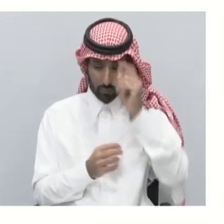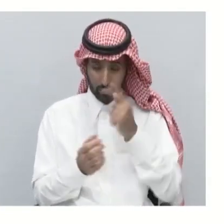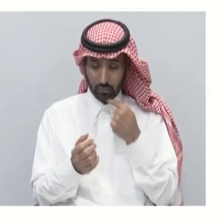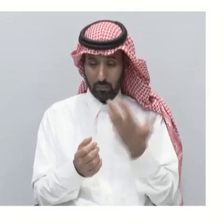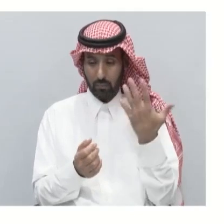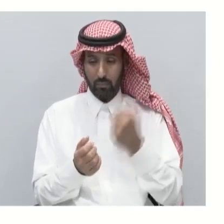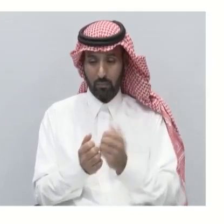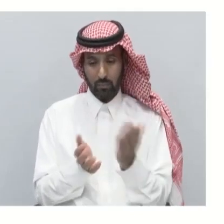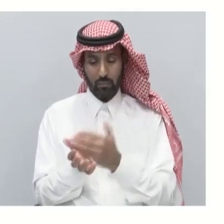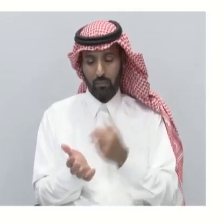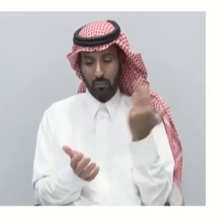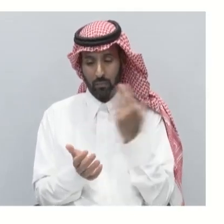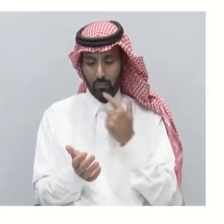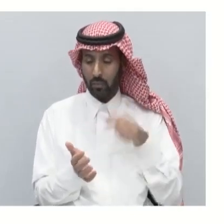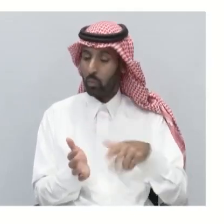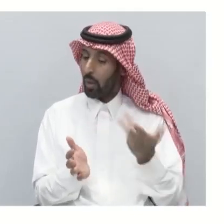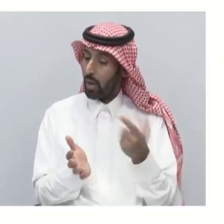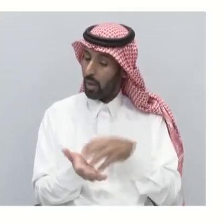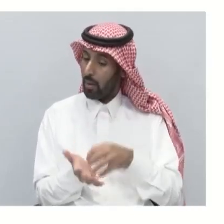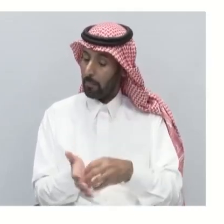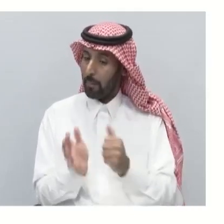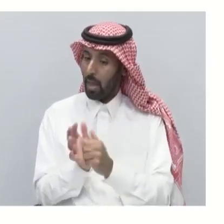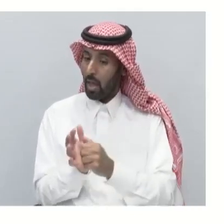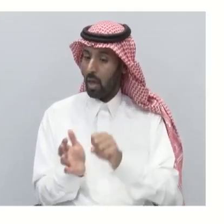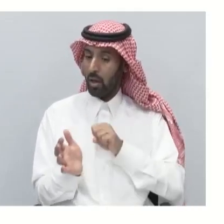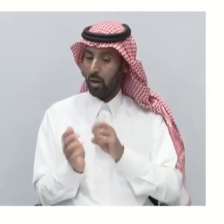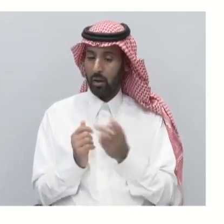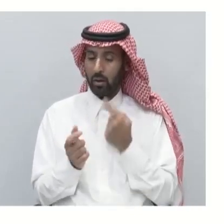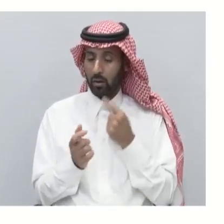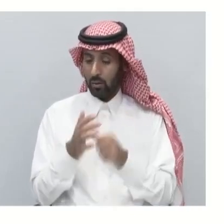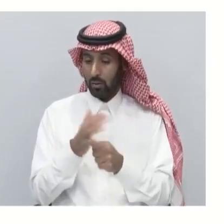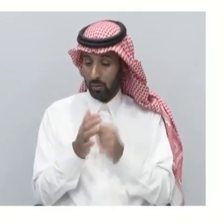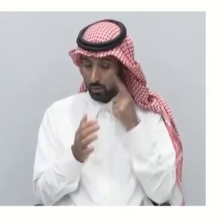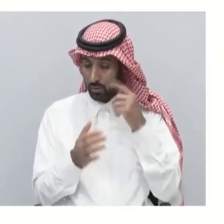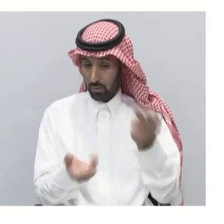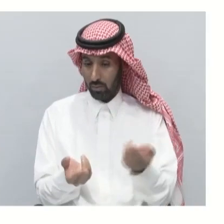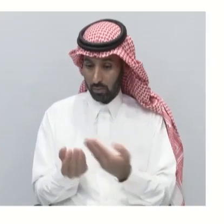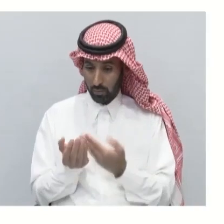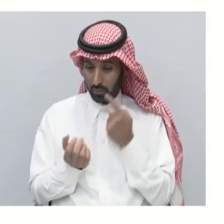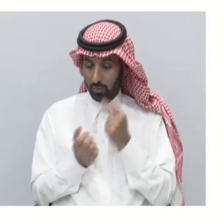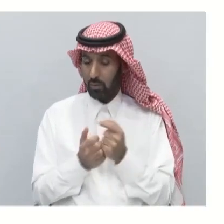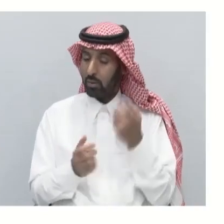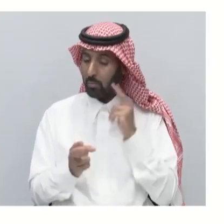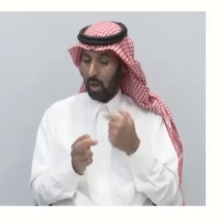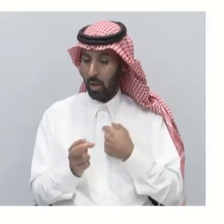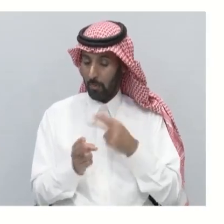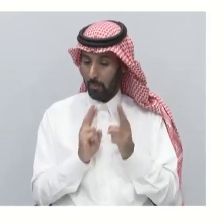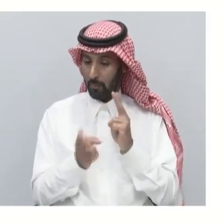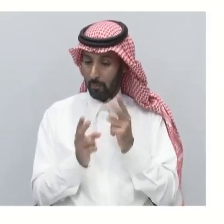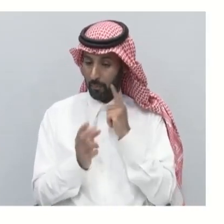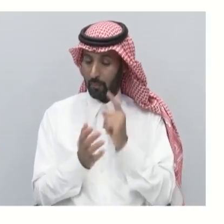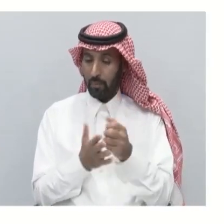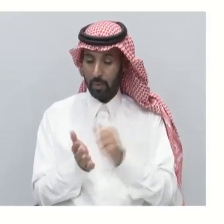10 at my house. So this is the main idea. Come to my party. It's next Thursday, my